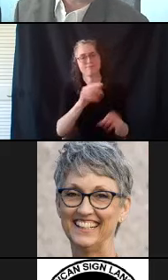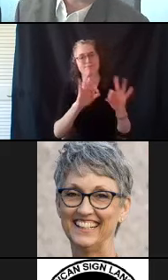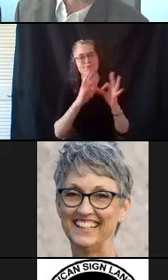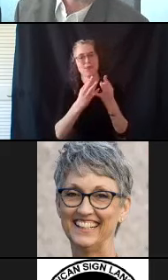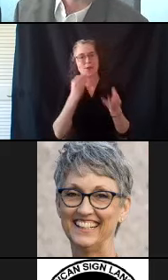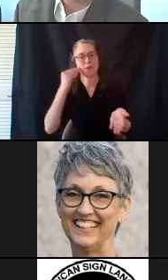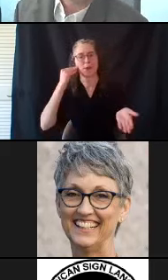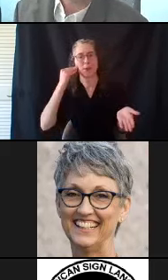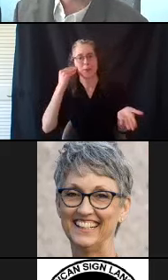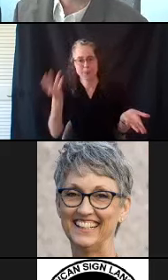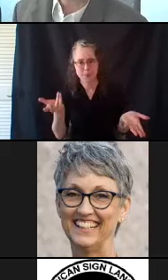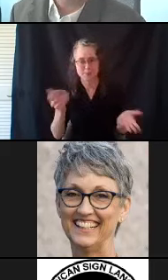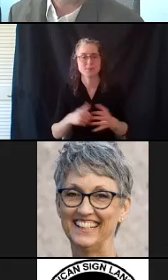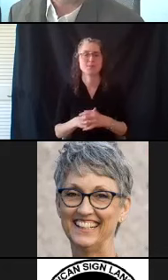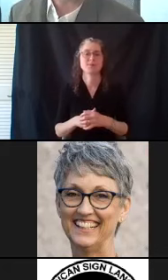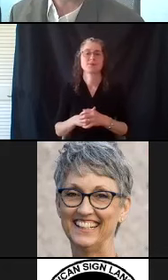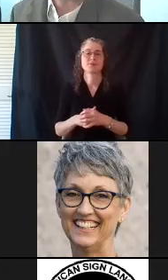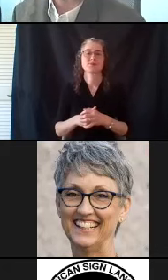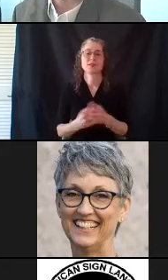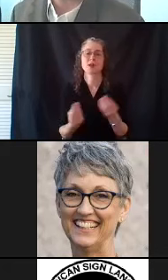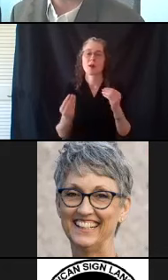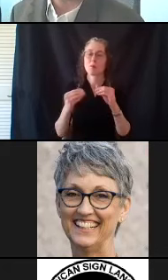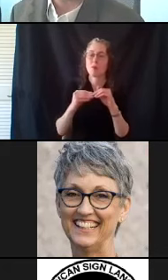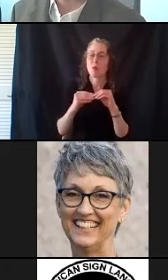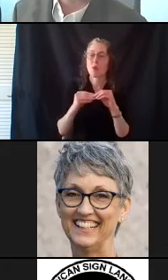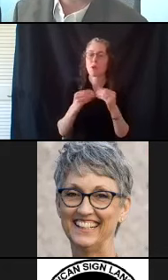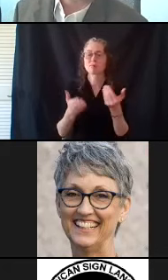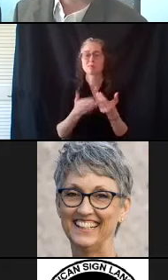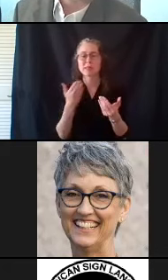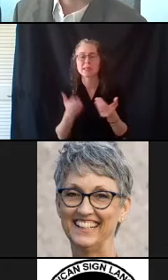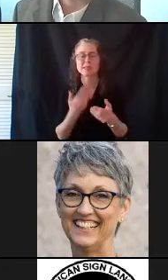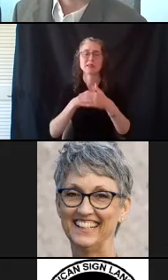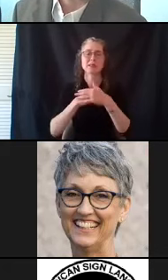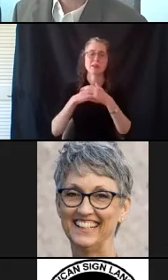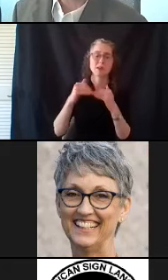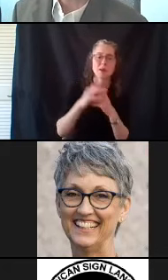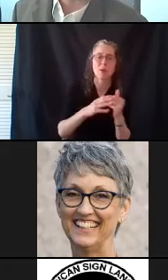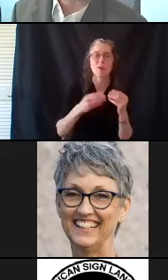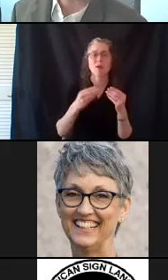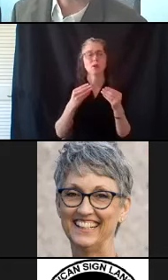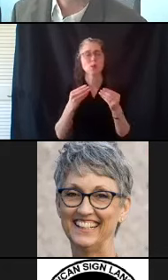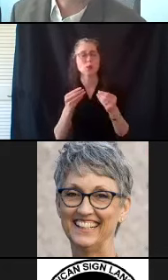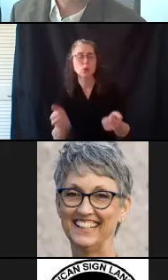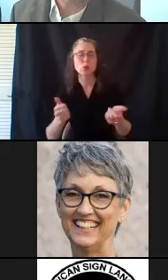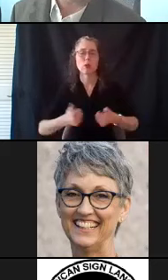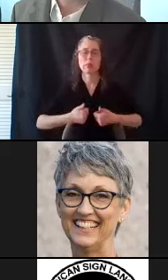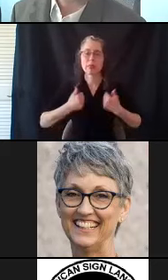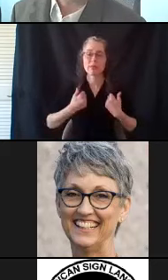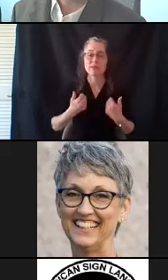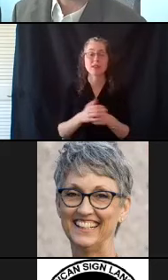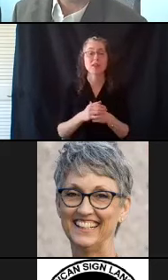There's increased convenience and comfort with accessibility and visitability. They're aesthetically